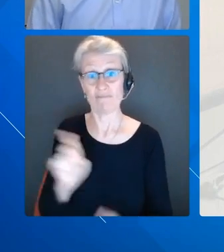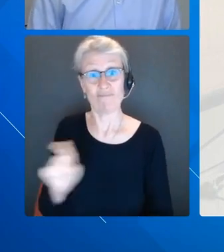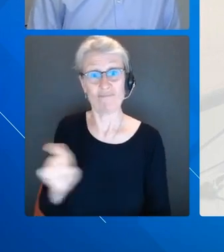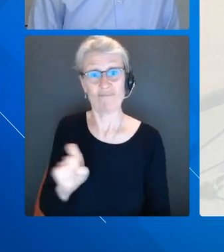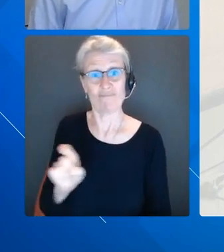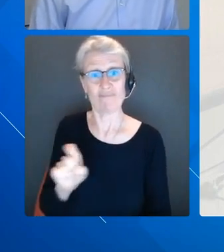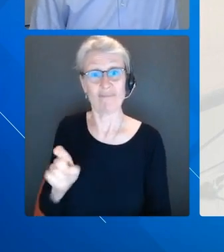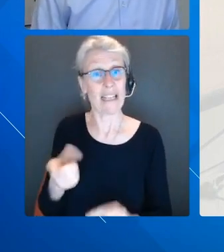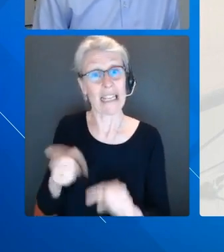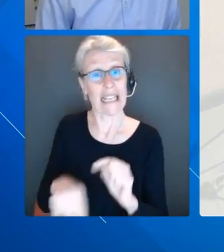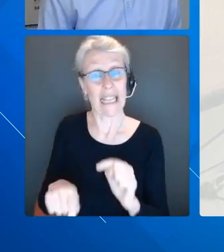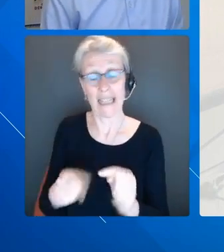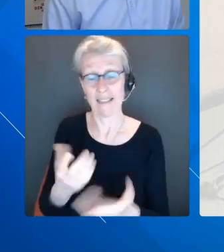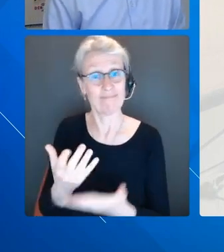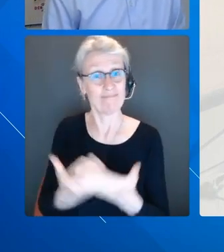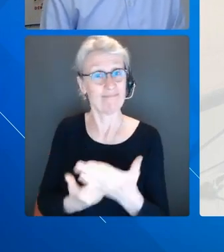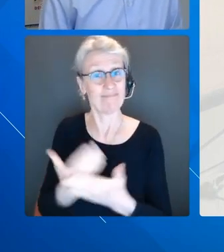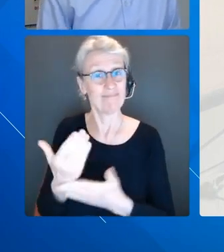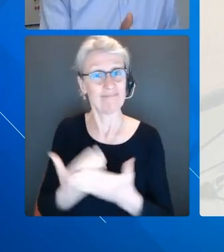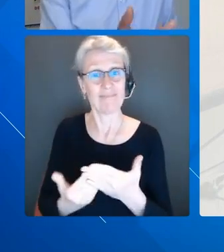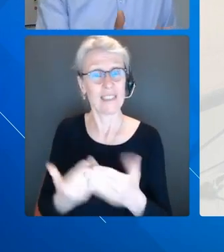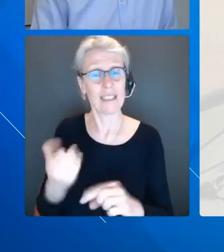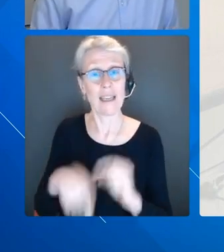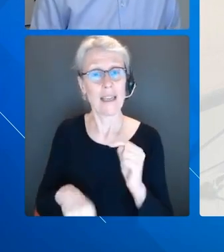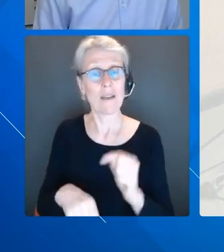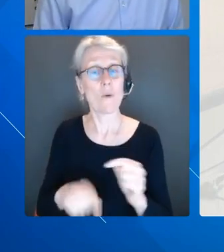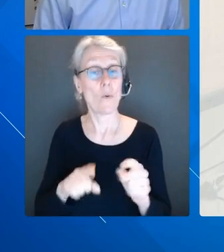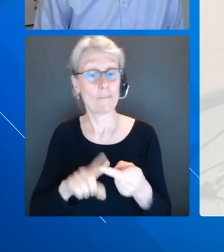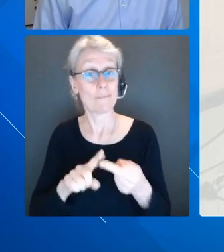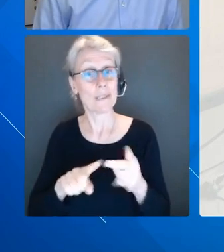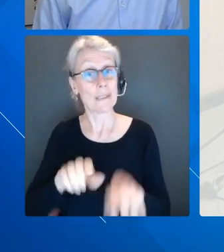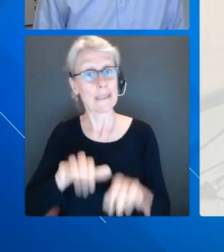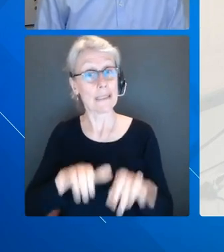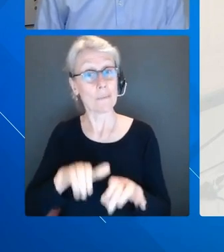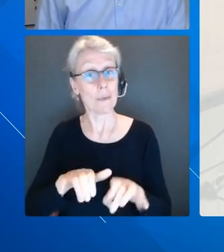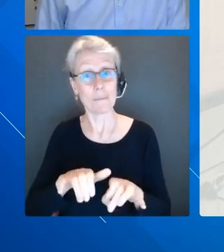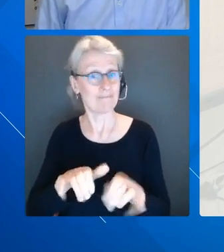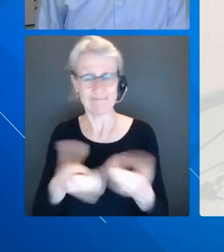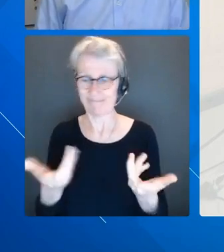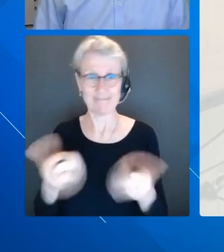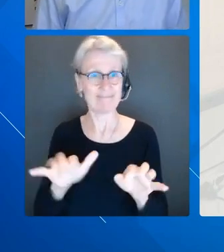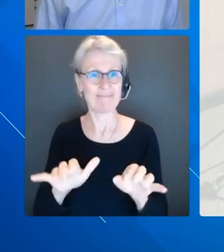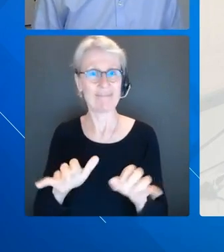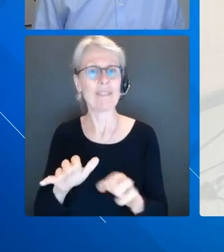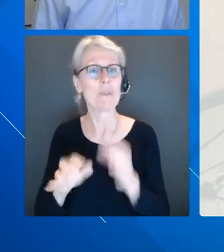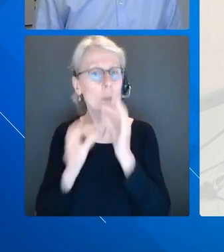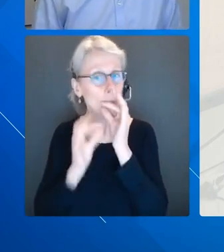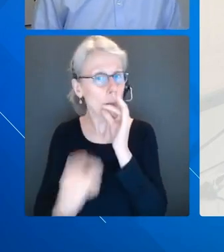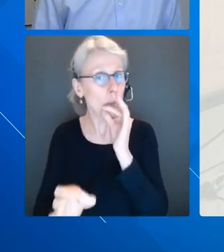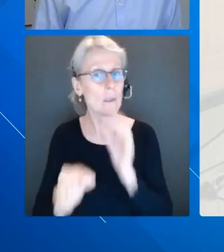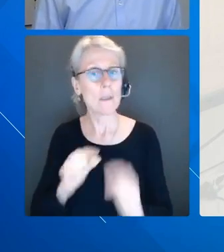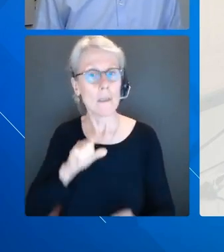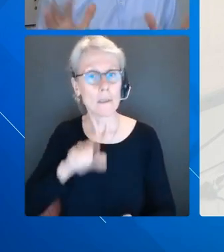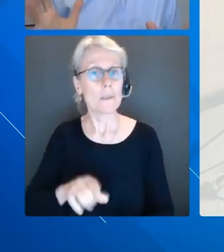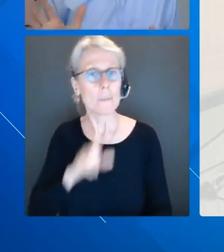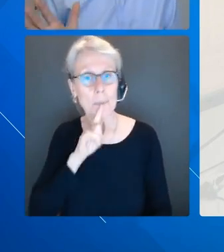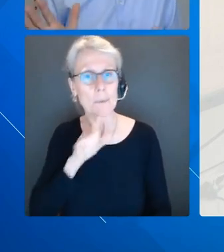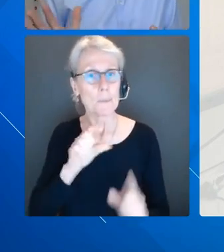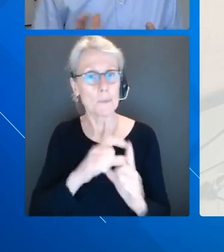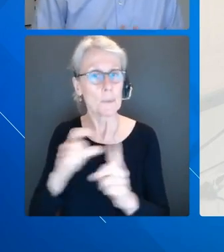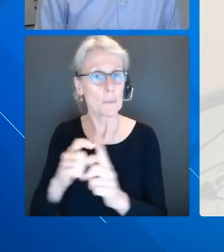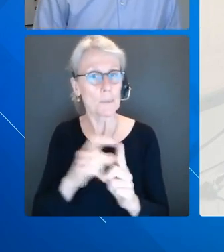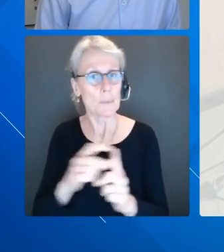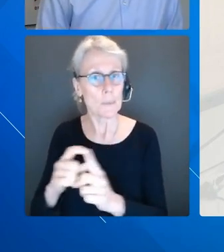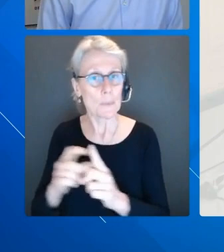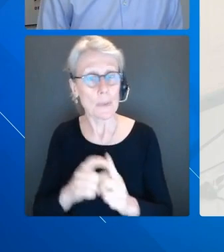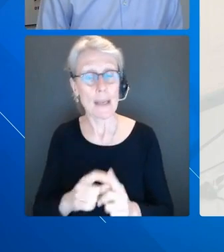can't use a mouse or keyboard and I have to use a sip and puff device like this gentleman here in the background. I'm elderly and my hands, I